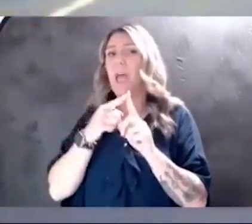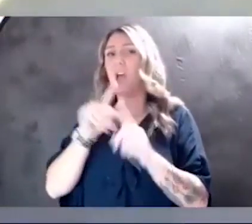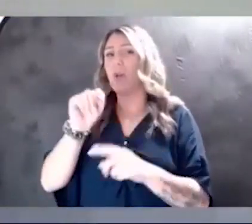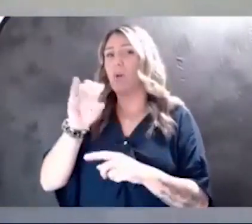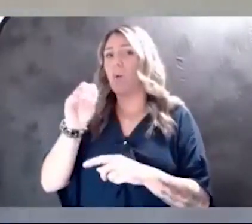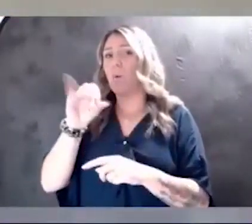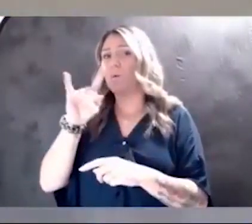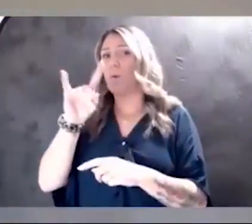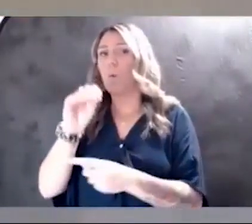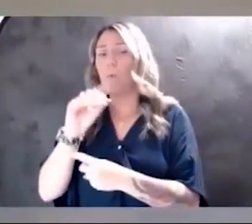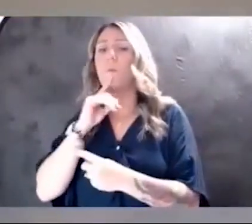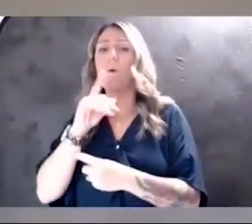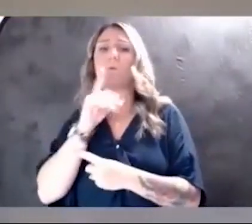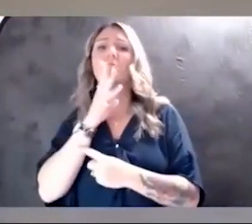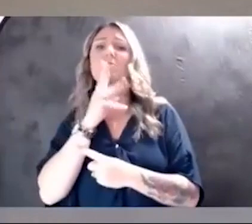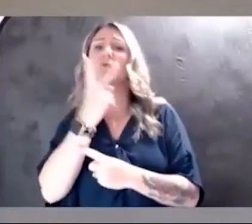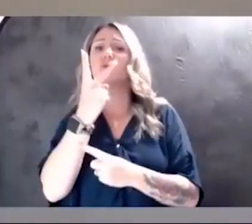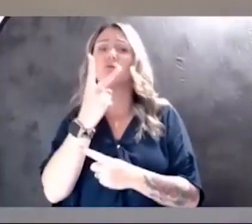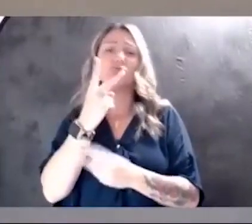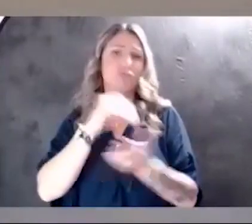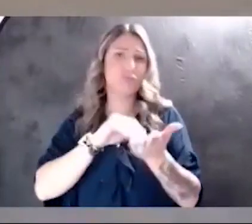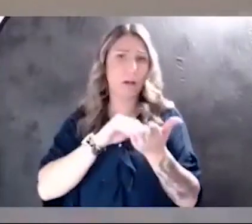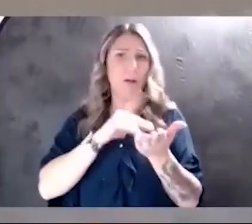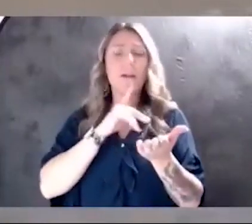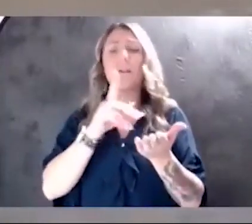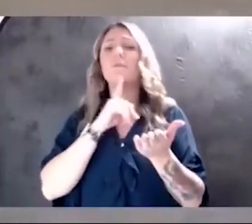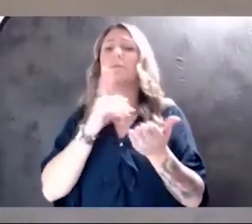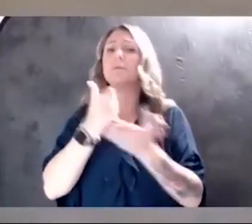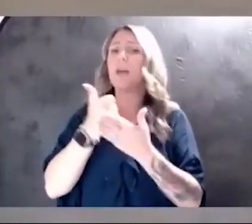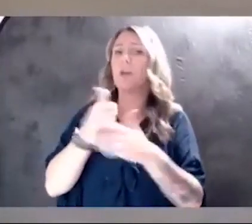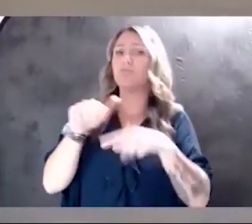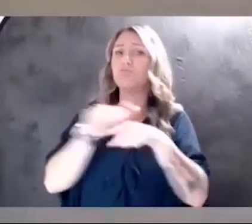doctors who helped train some of these Olympic athletes on